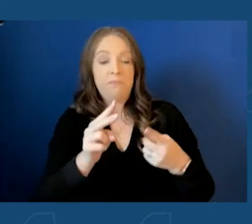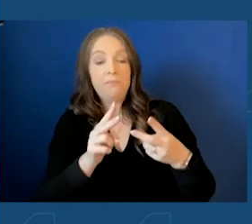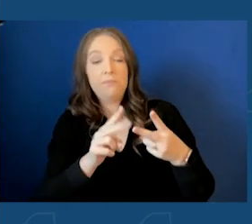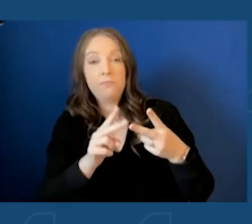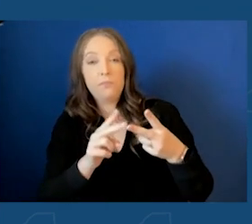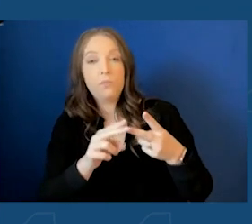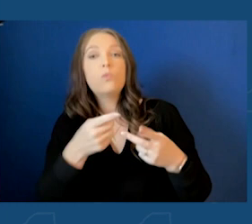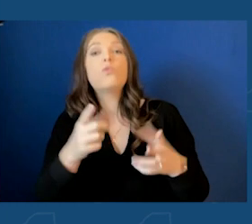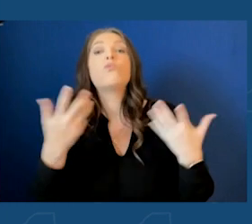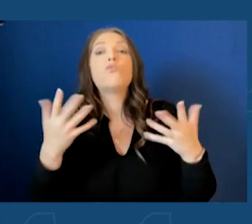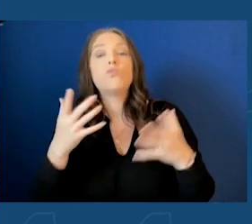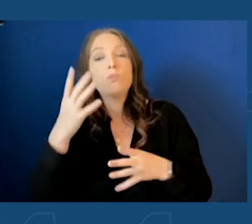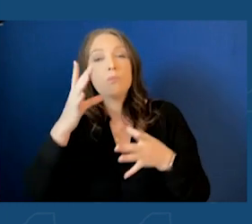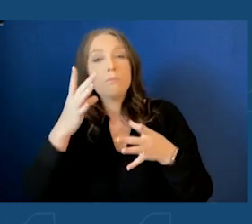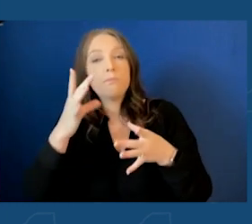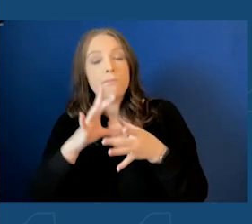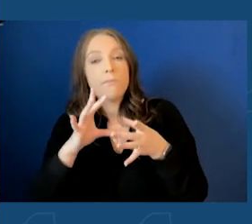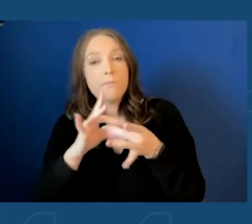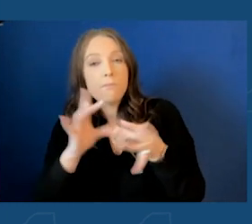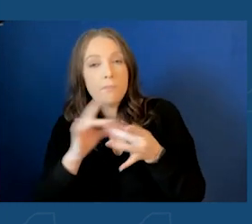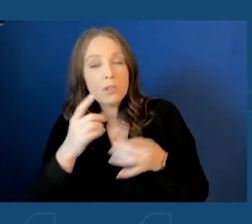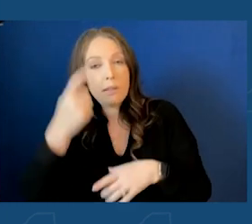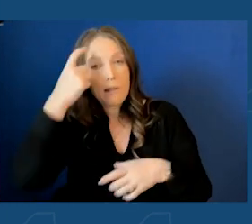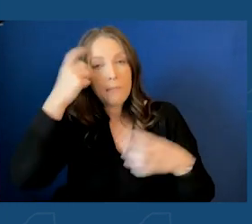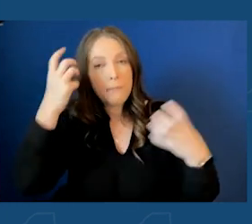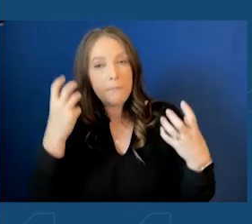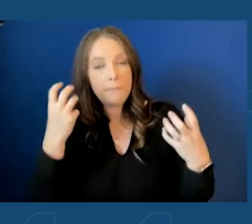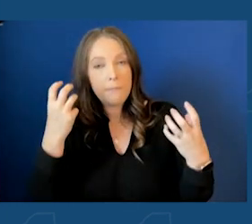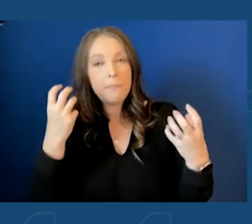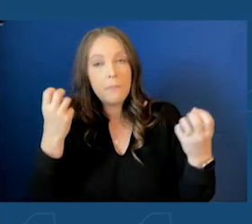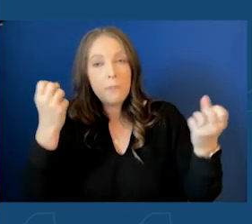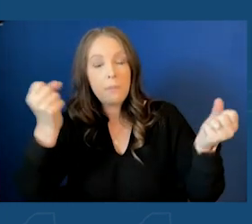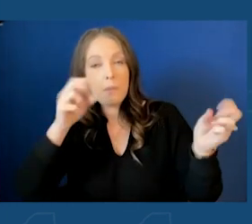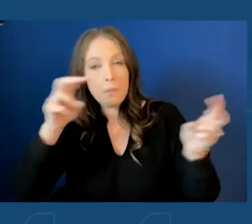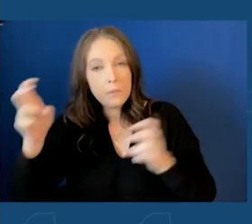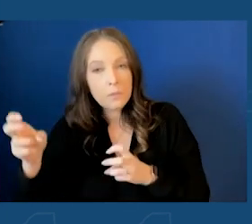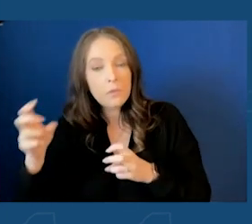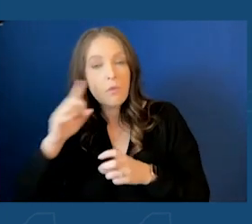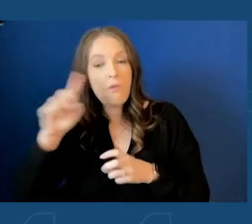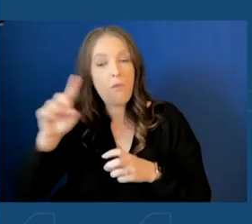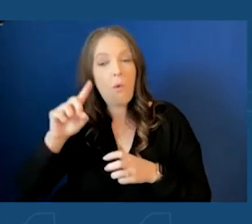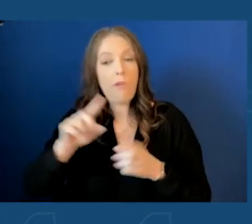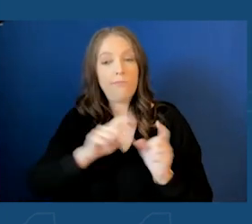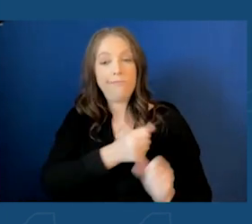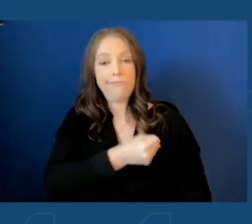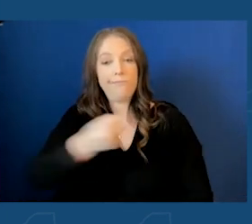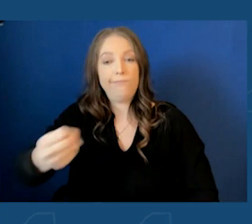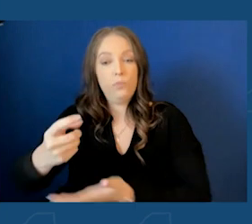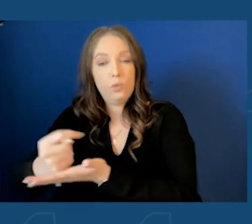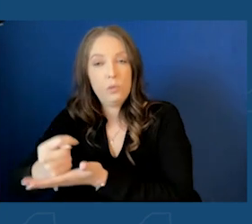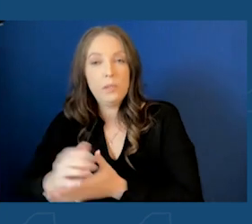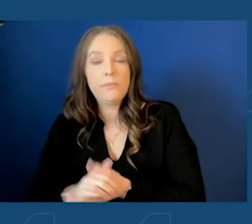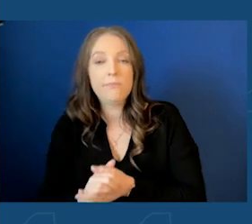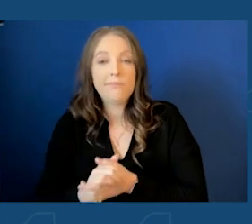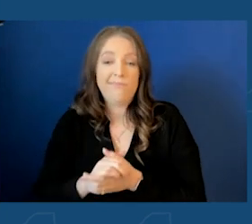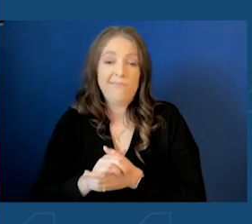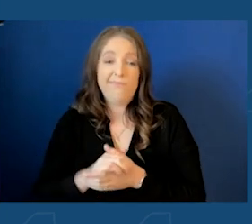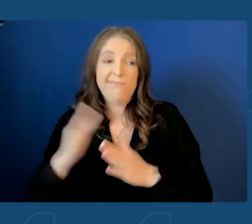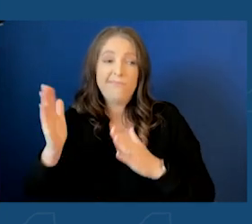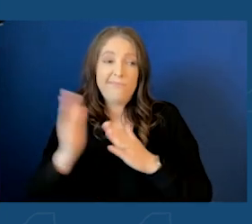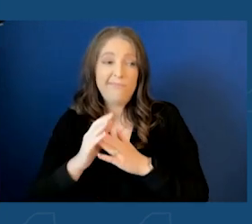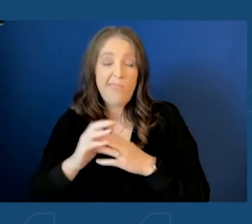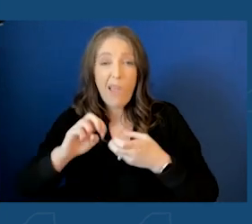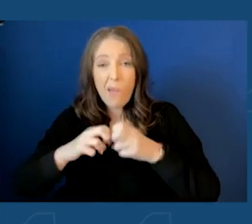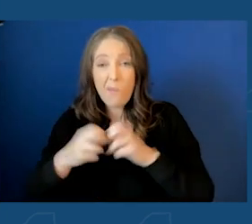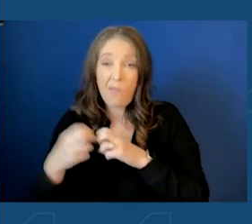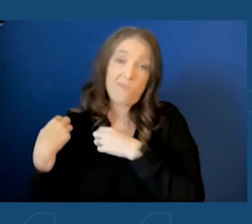ill and moving them off the subways, off the streets, and into treatment. The biggest problem historically has been that, they get brought in and